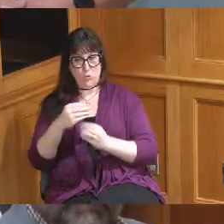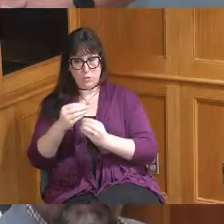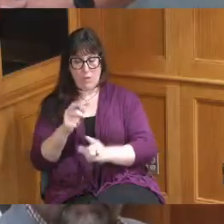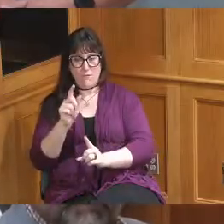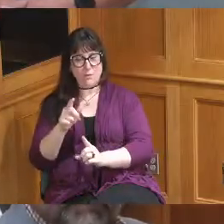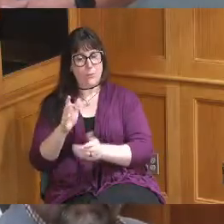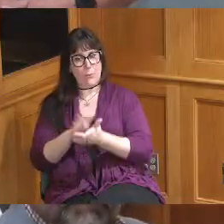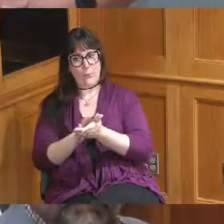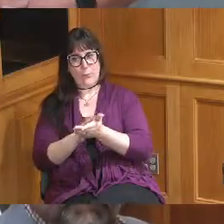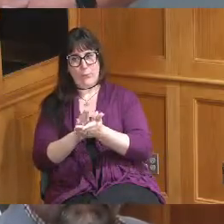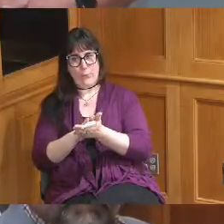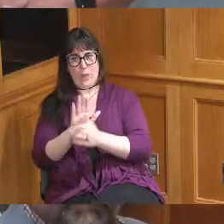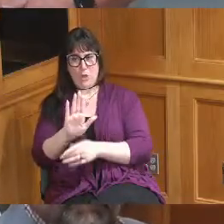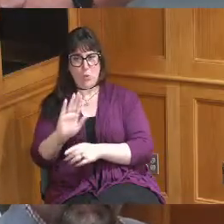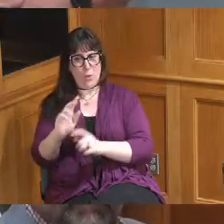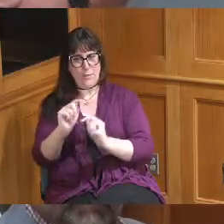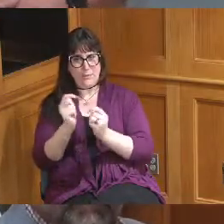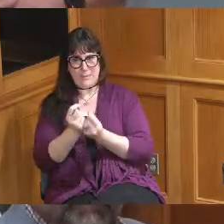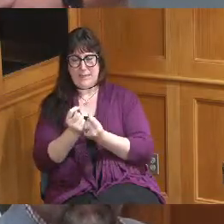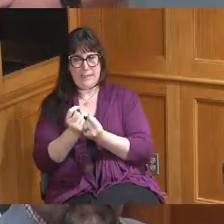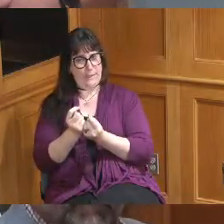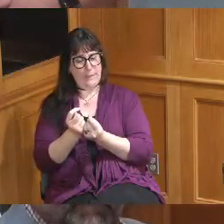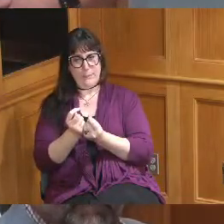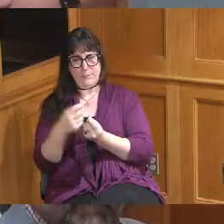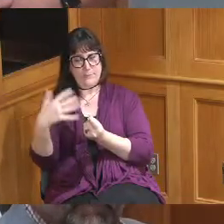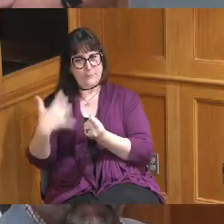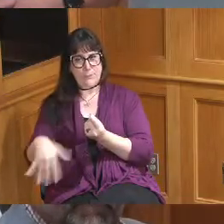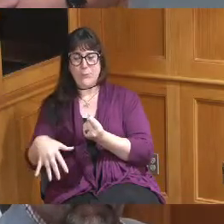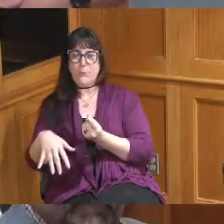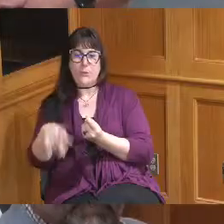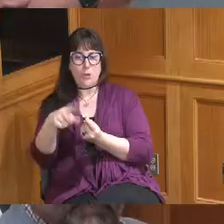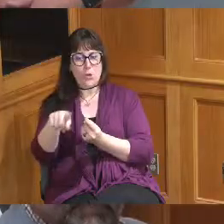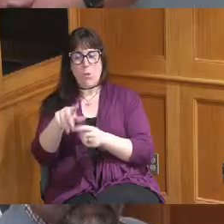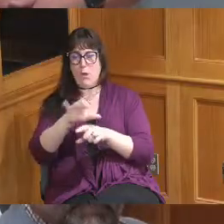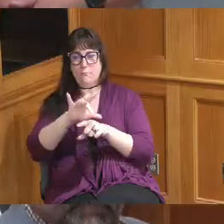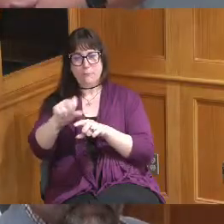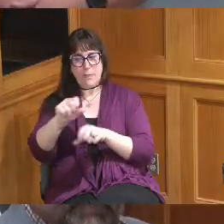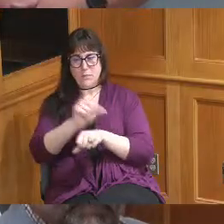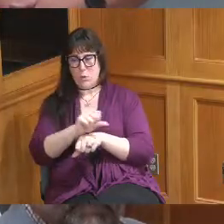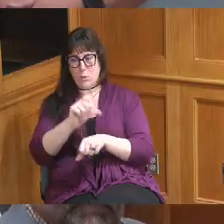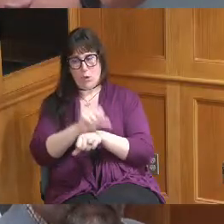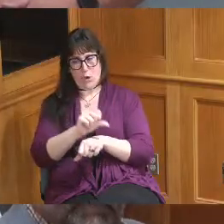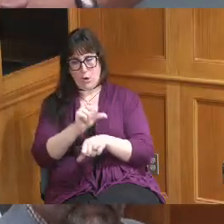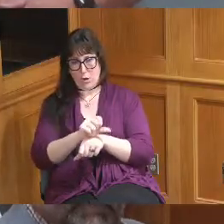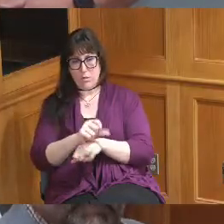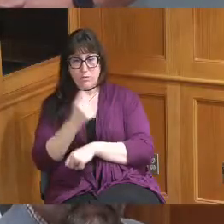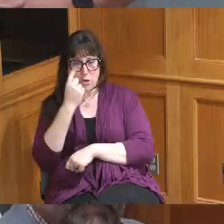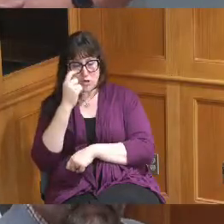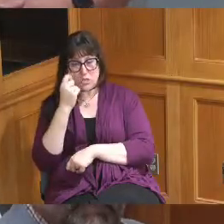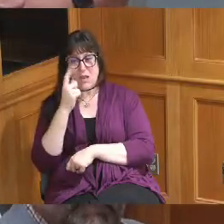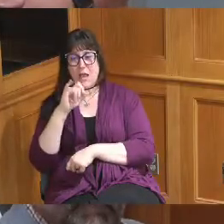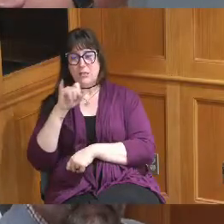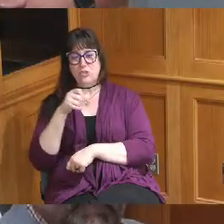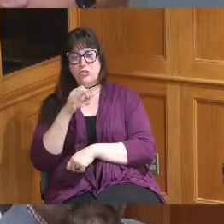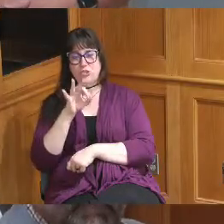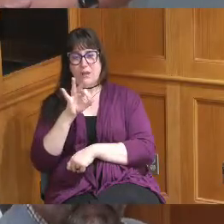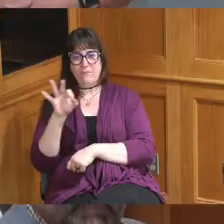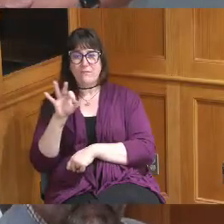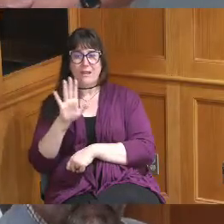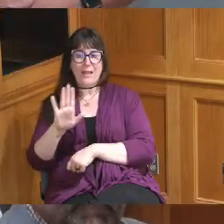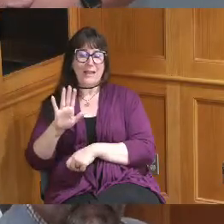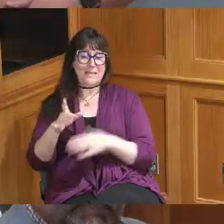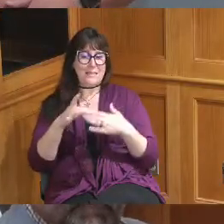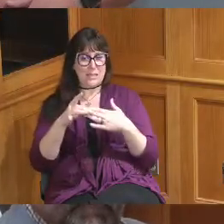the Dinsmore team, nothing short of absolutely amazing at what they've done. And Jeff's leadership in giving us sort of the